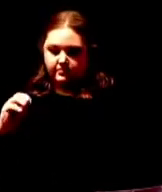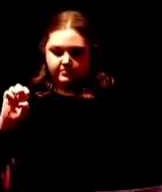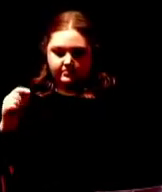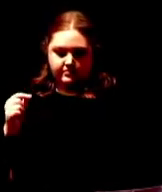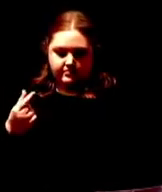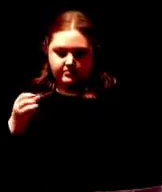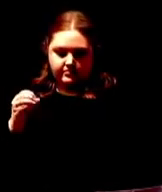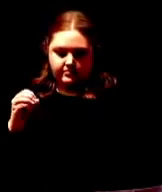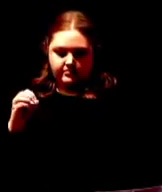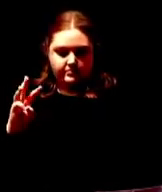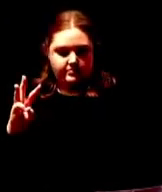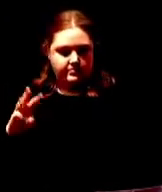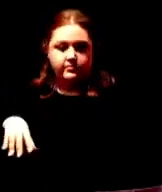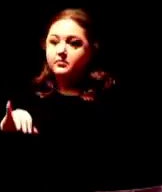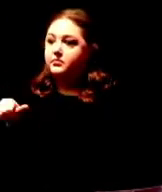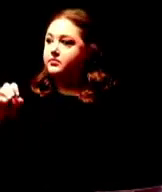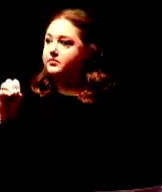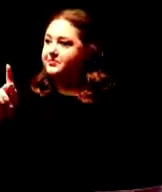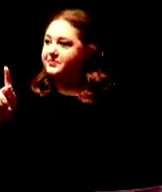Mangao Jock.